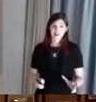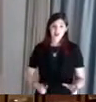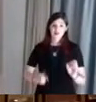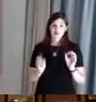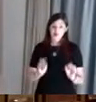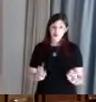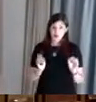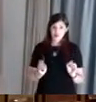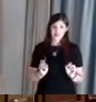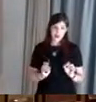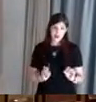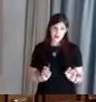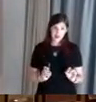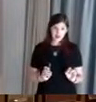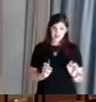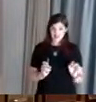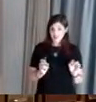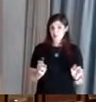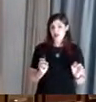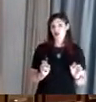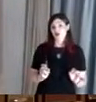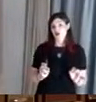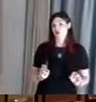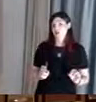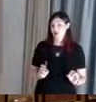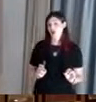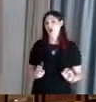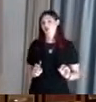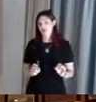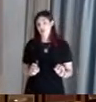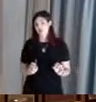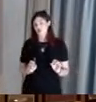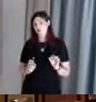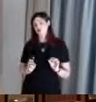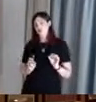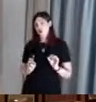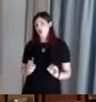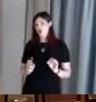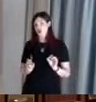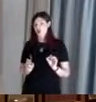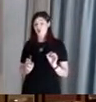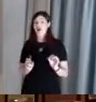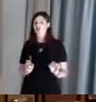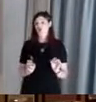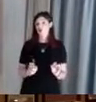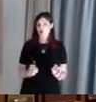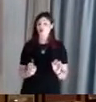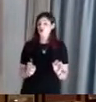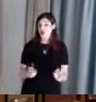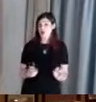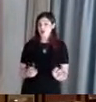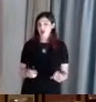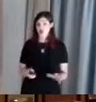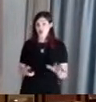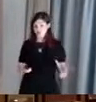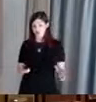again for cryptocurrency mining. And this is going to be a recurring theme in our talk today, because it's one of the largest or the fastest growing